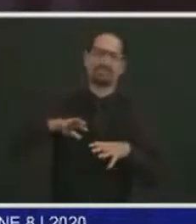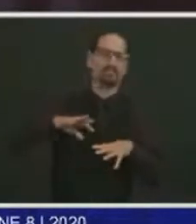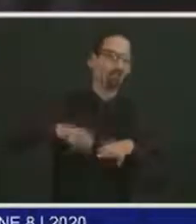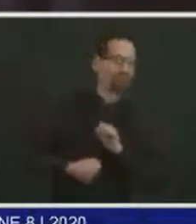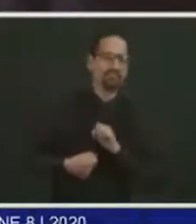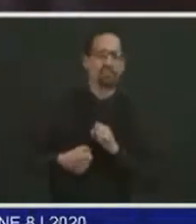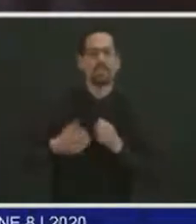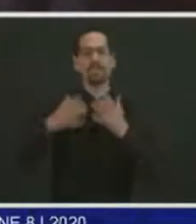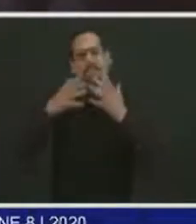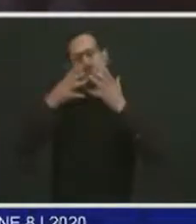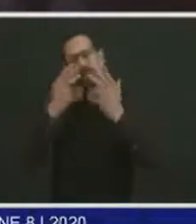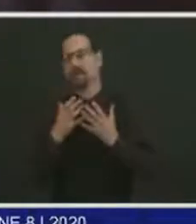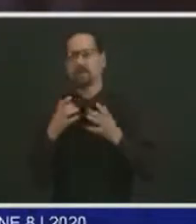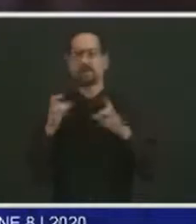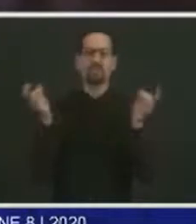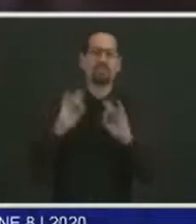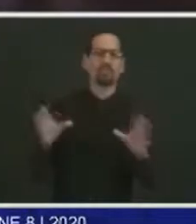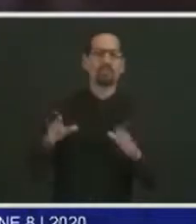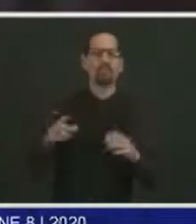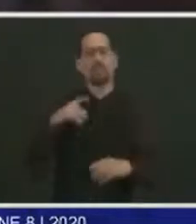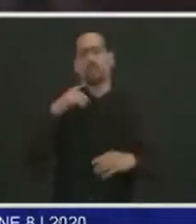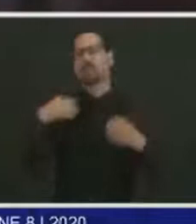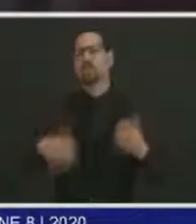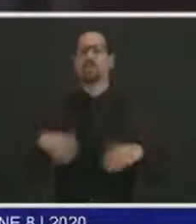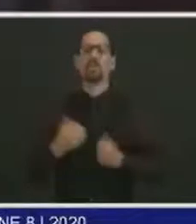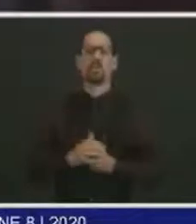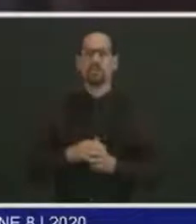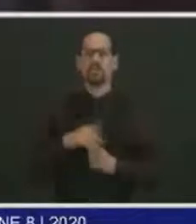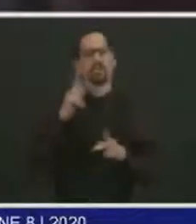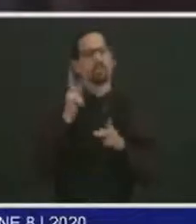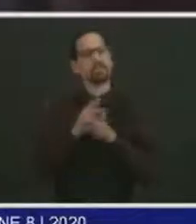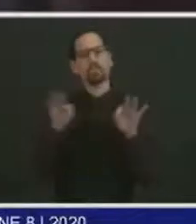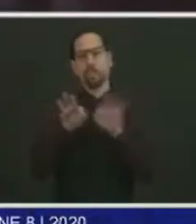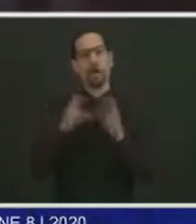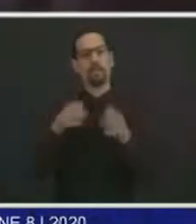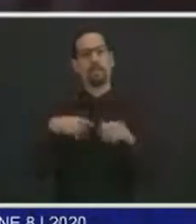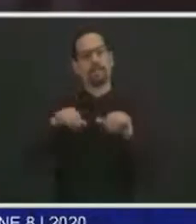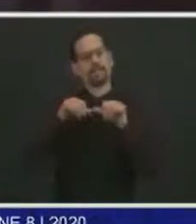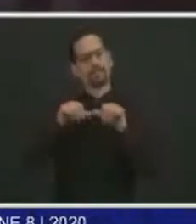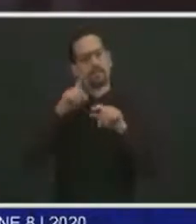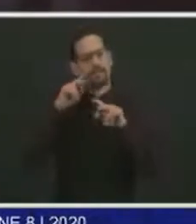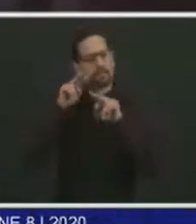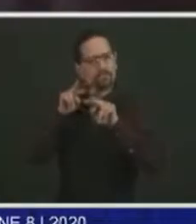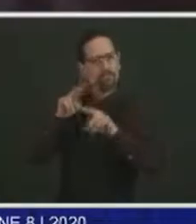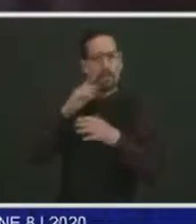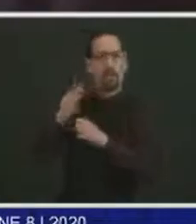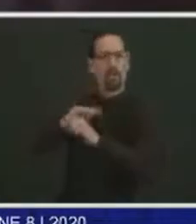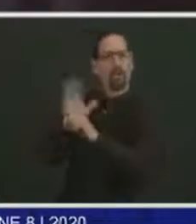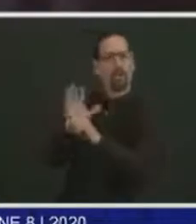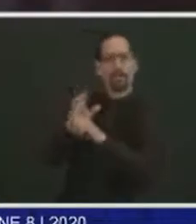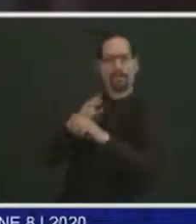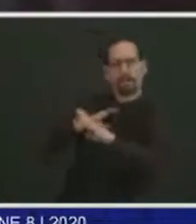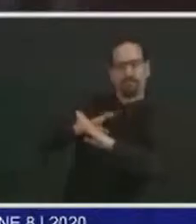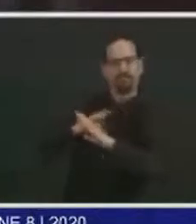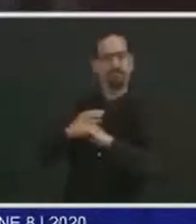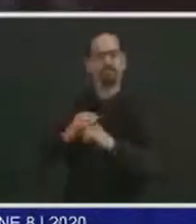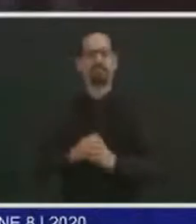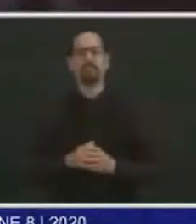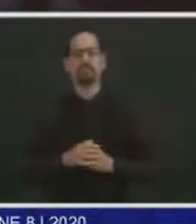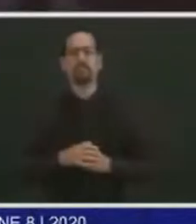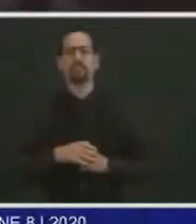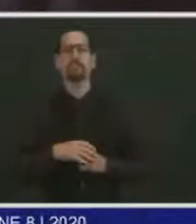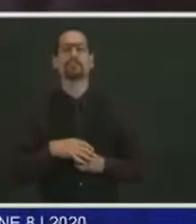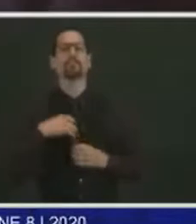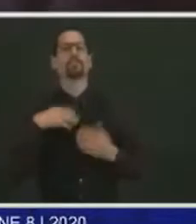vigilant and aware and alert. Okay, I have a handful of announcements today that I'd like to get through. I'm going